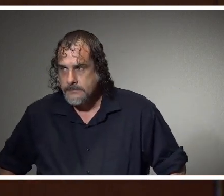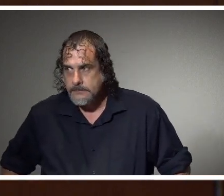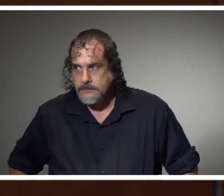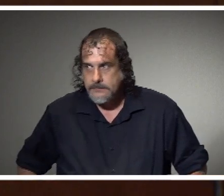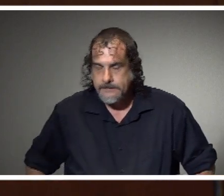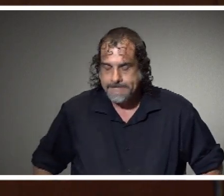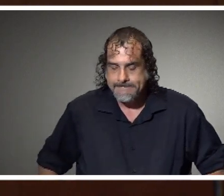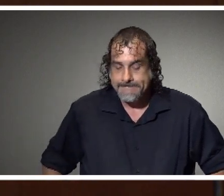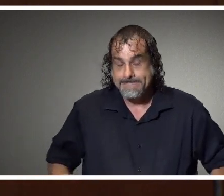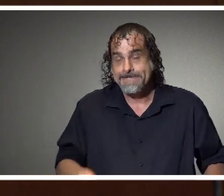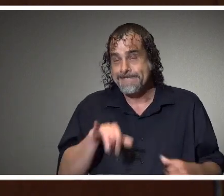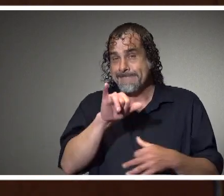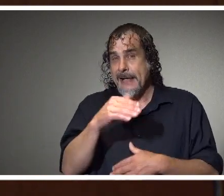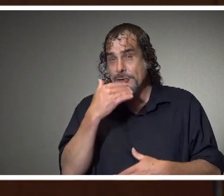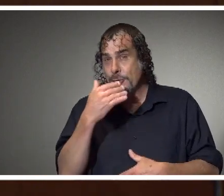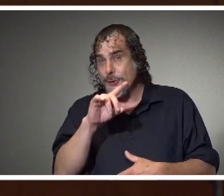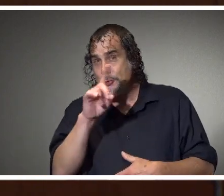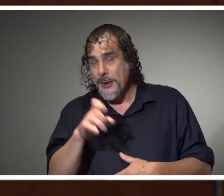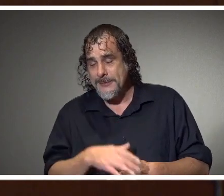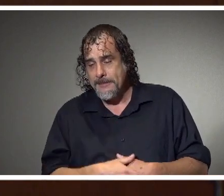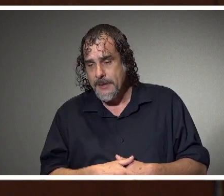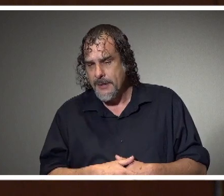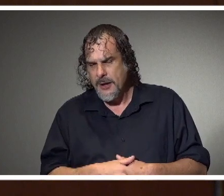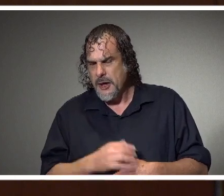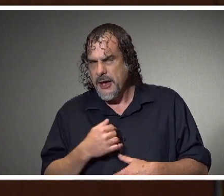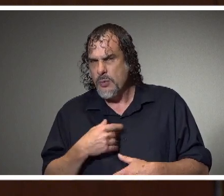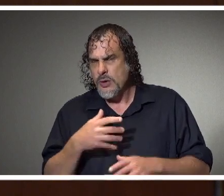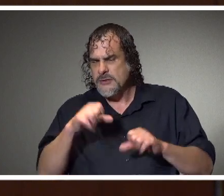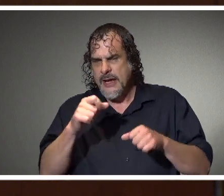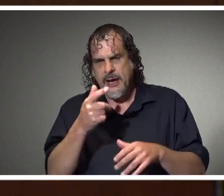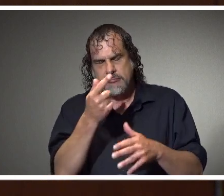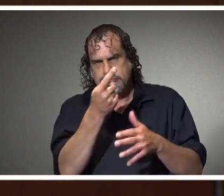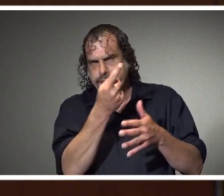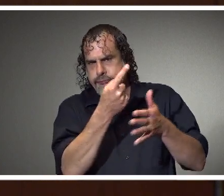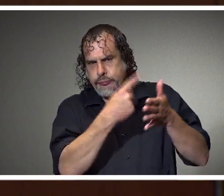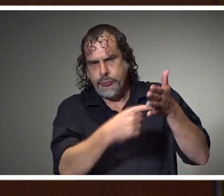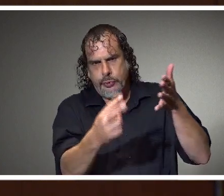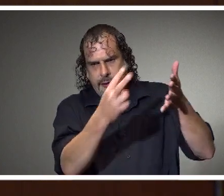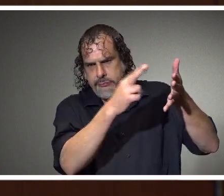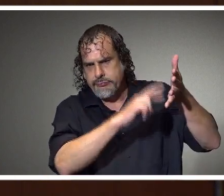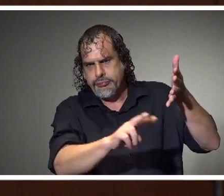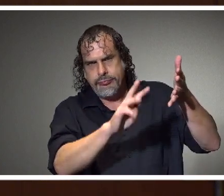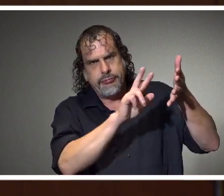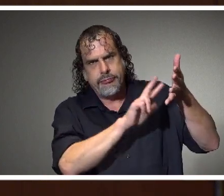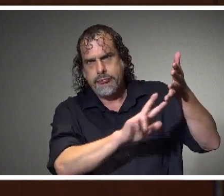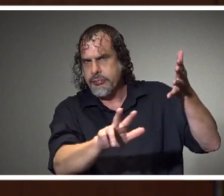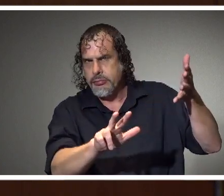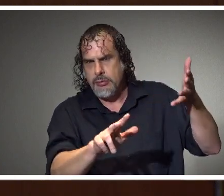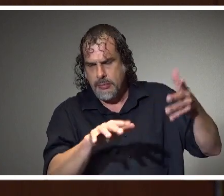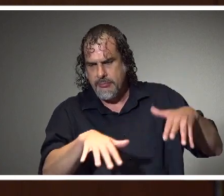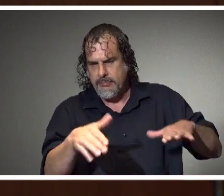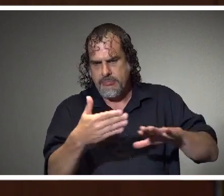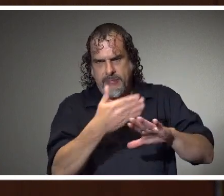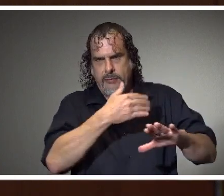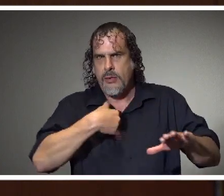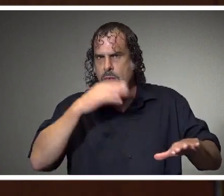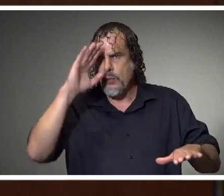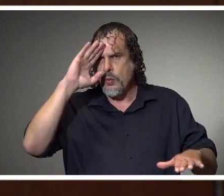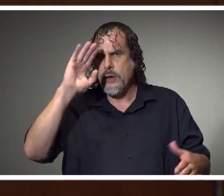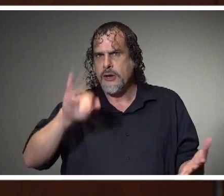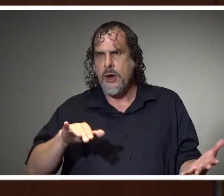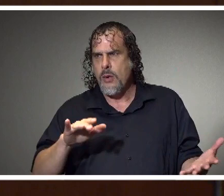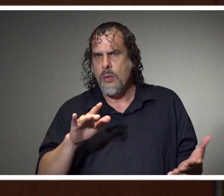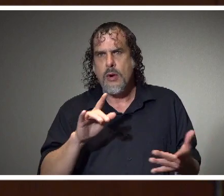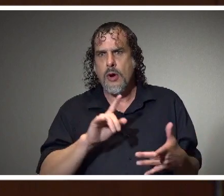So that's a good question. It'll take weeks to know if any specific action or even set of actions is going